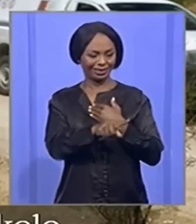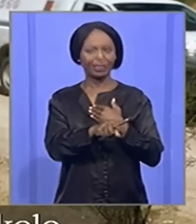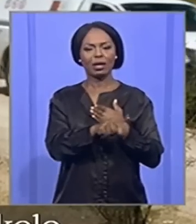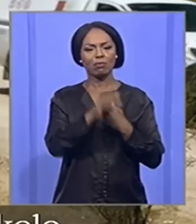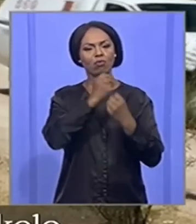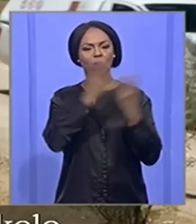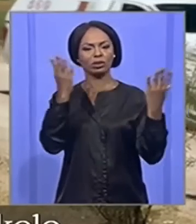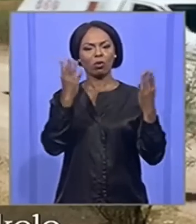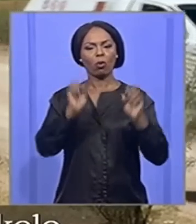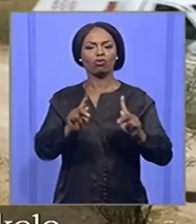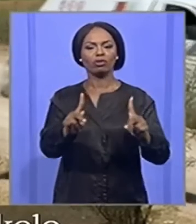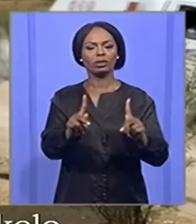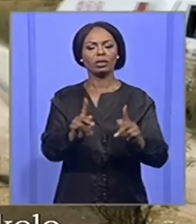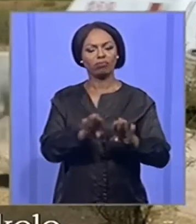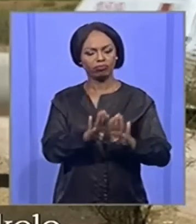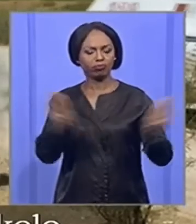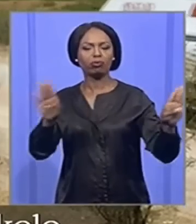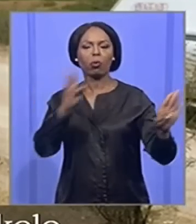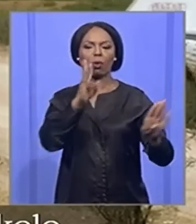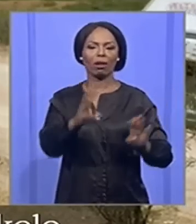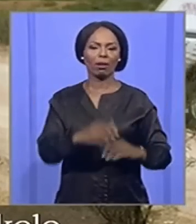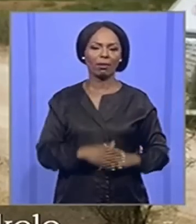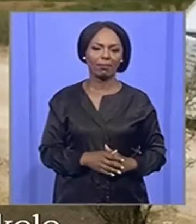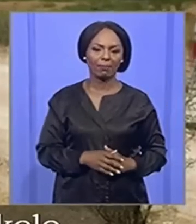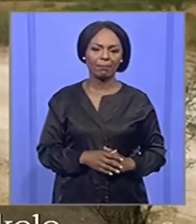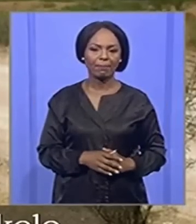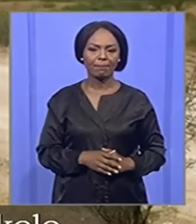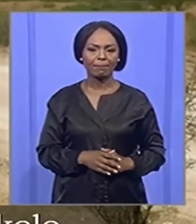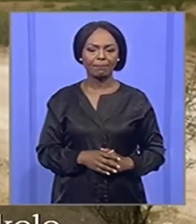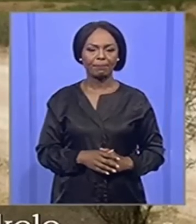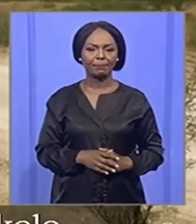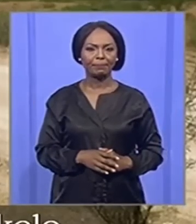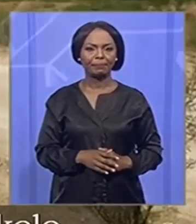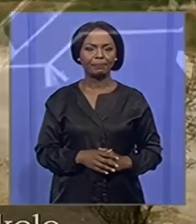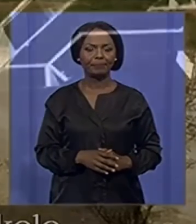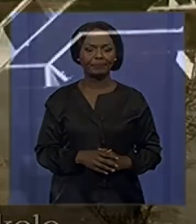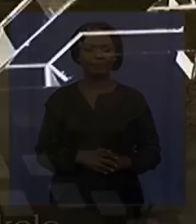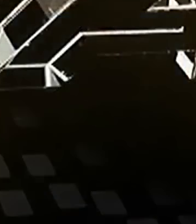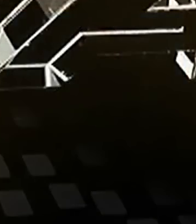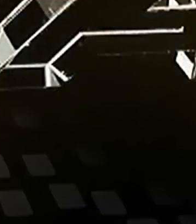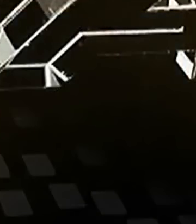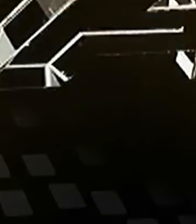ditaba tsa SABC, Hienensvlei, Northern Cape.